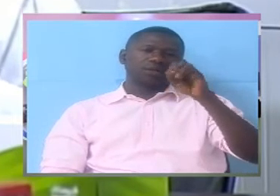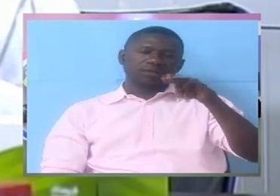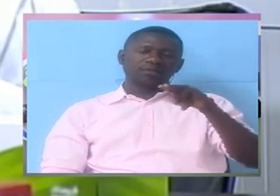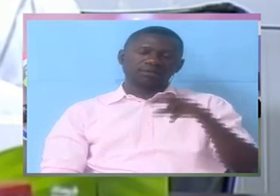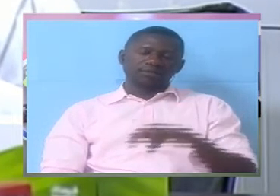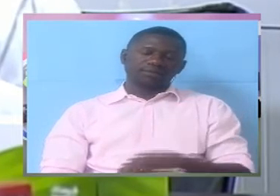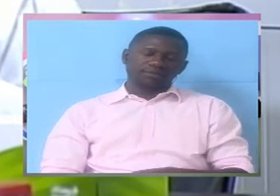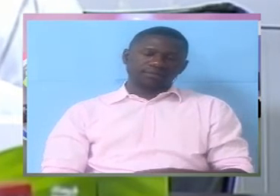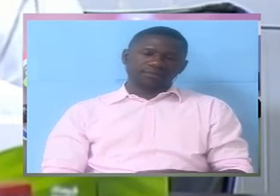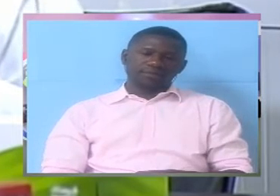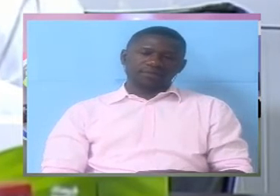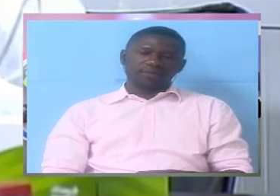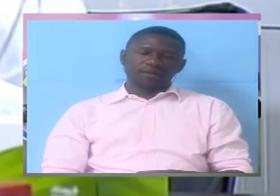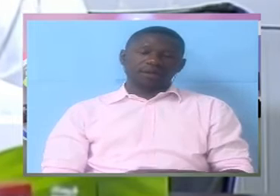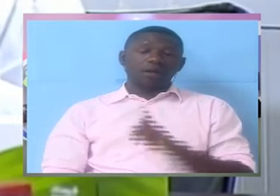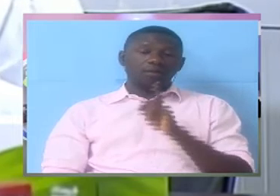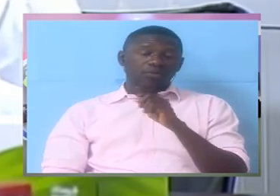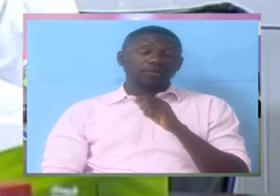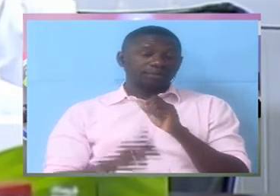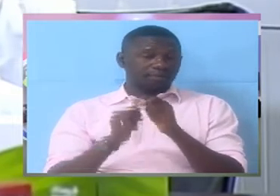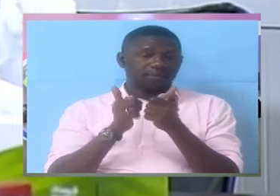ka said something else